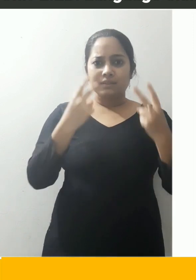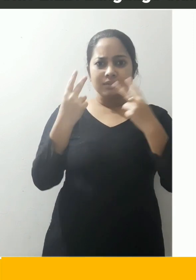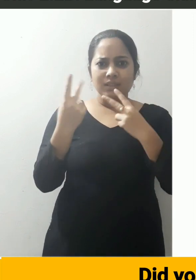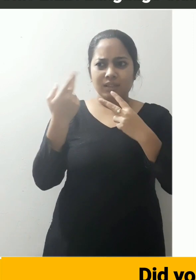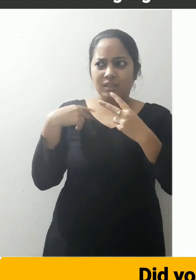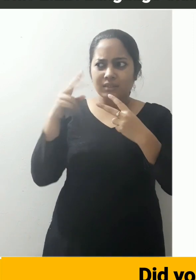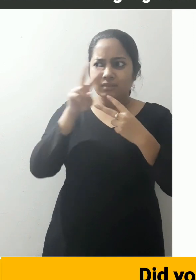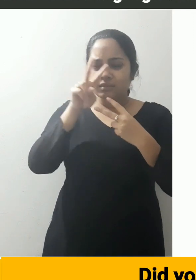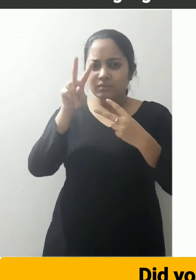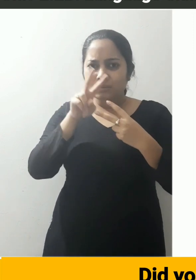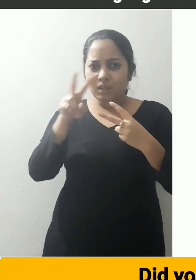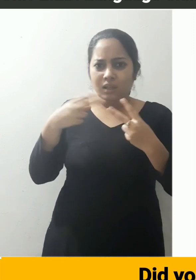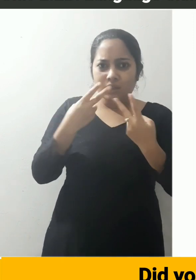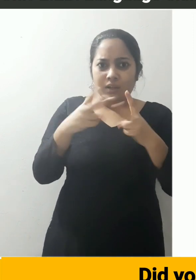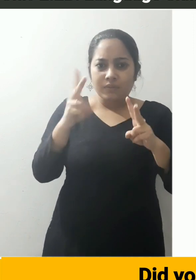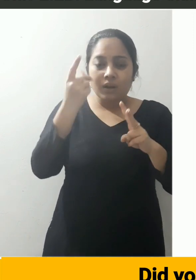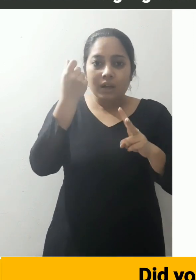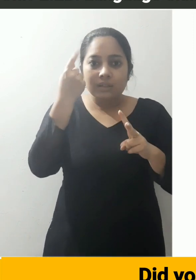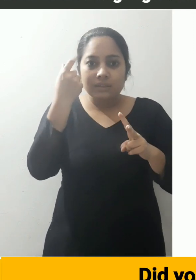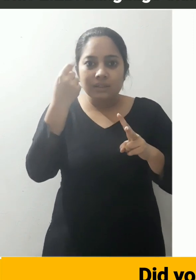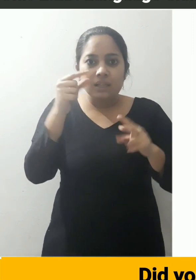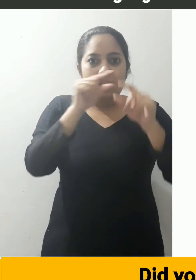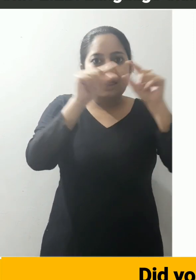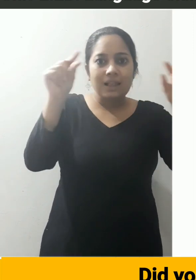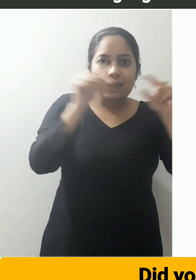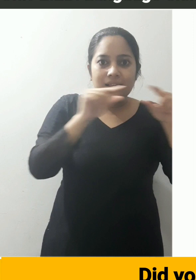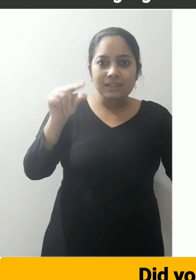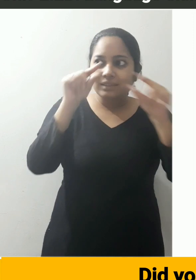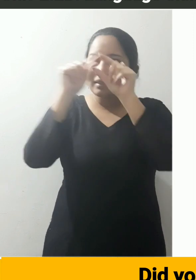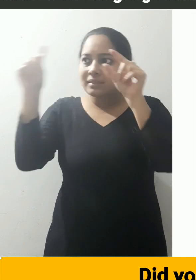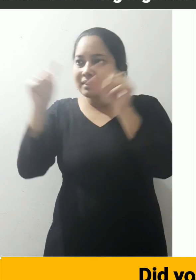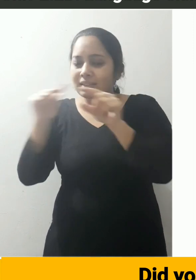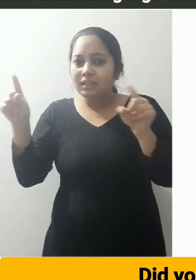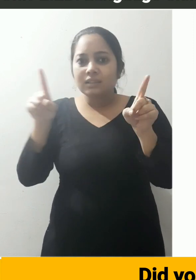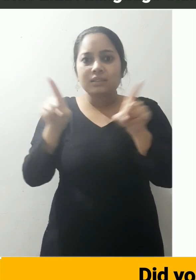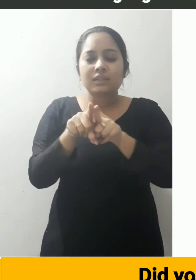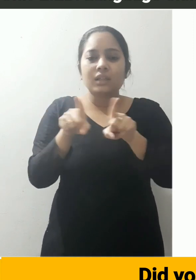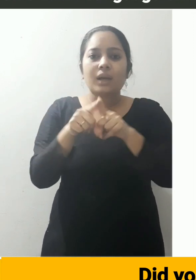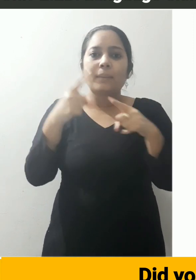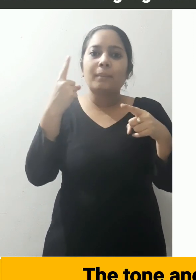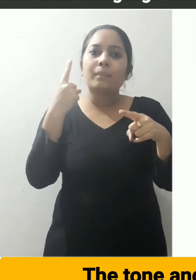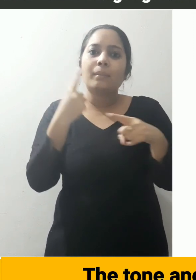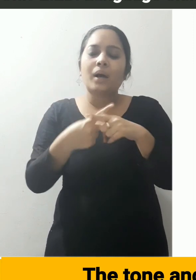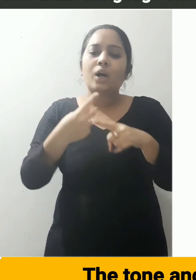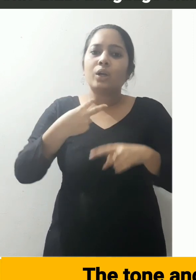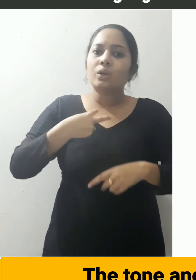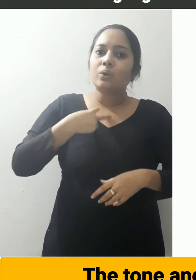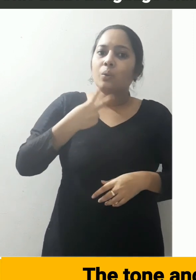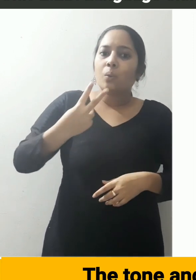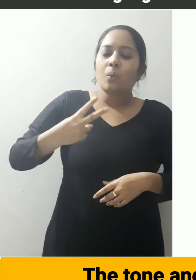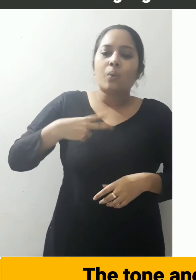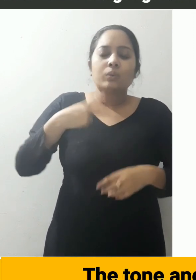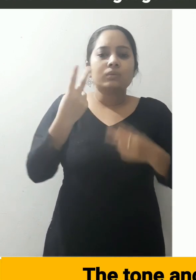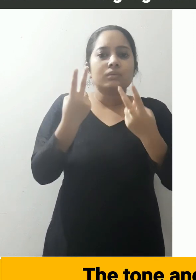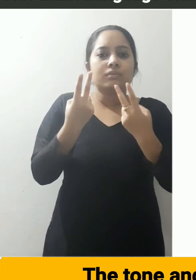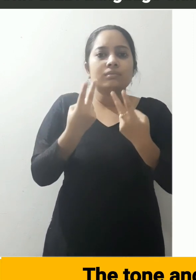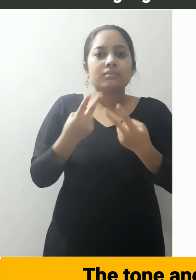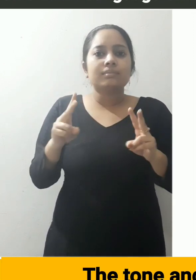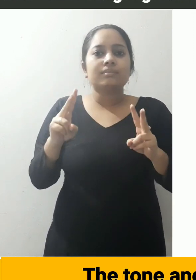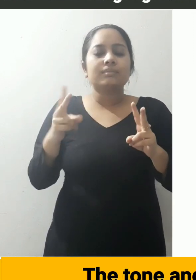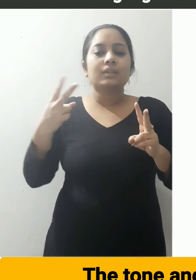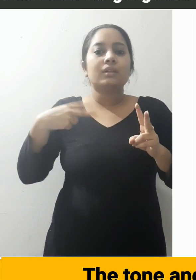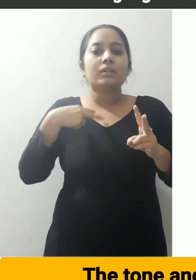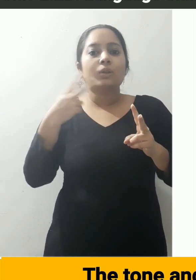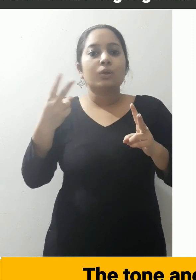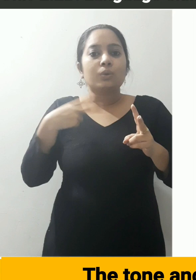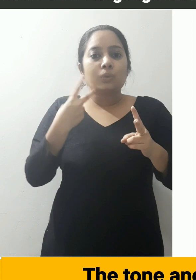Did you make out the difference? The lines are the same. The tone and how you modulate your voice